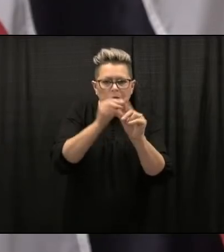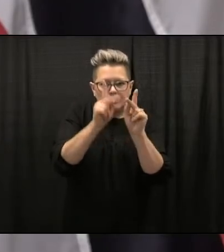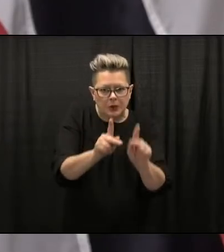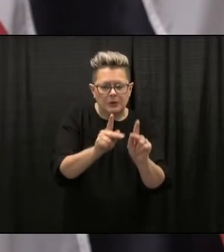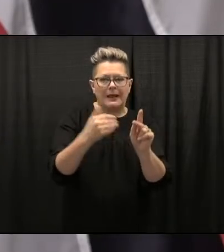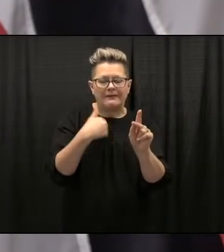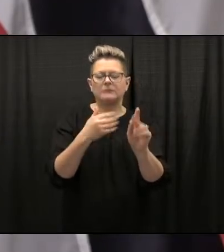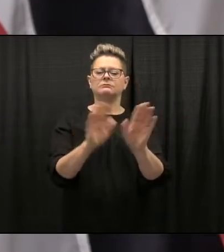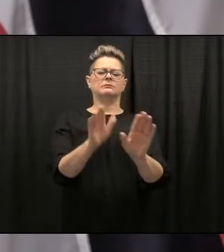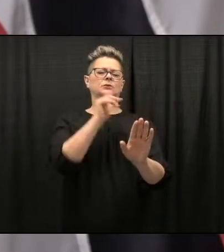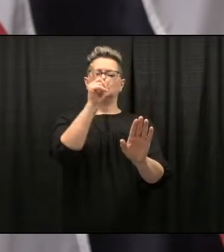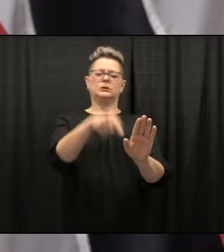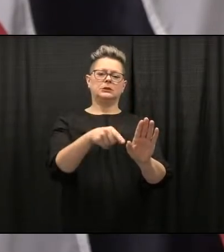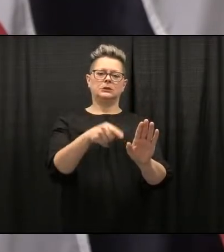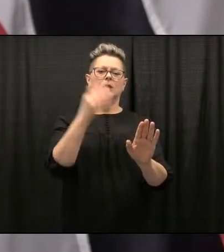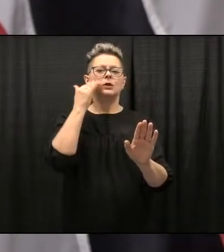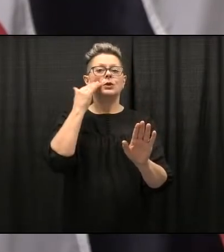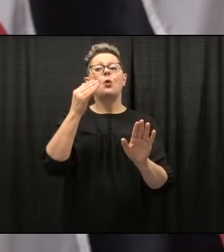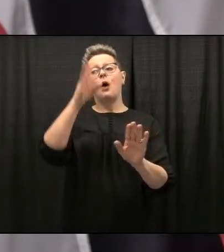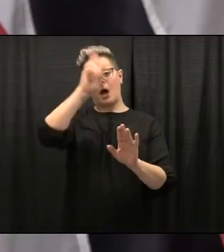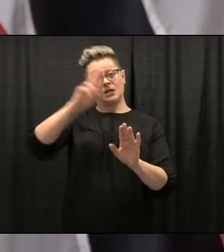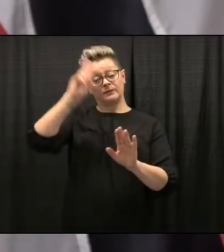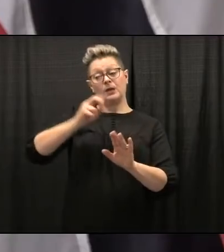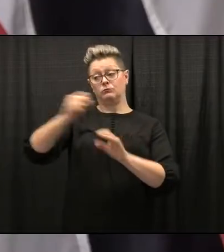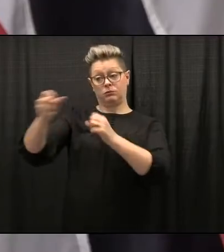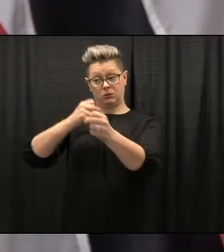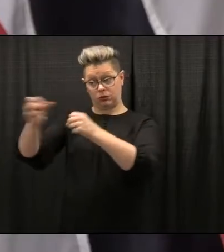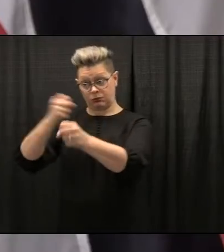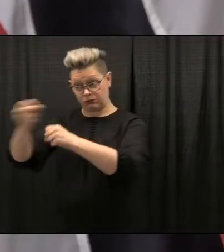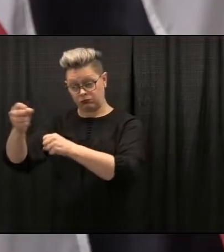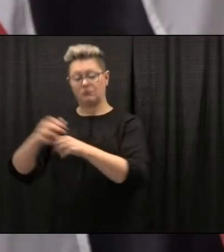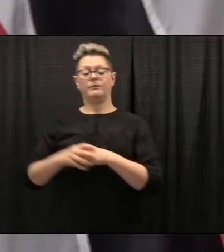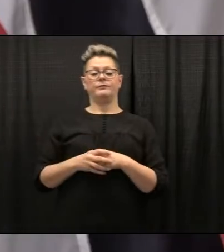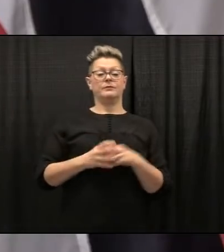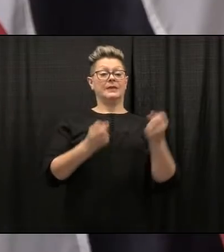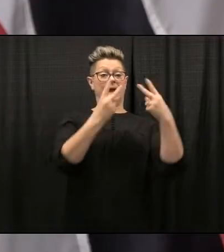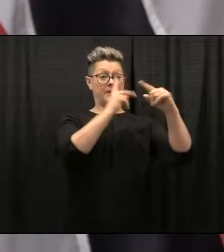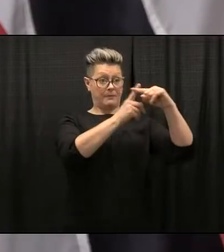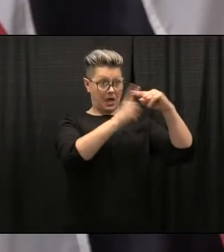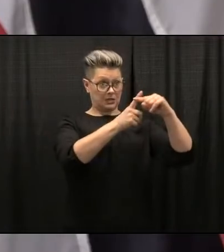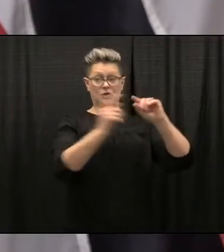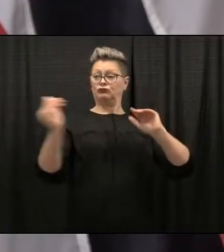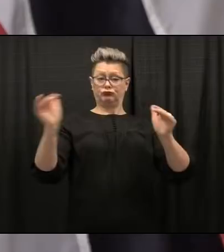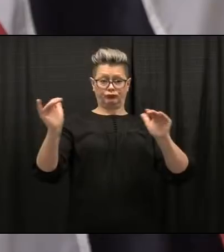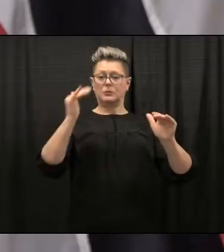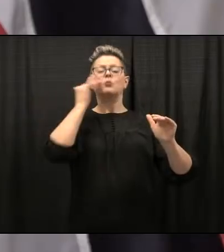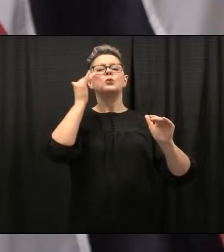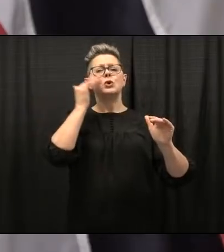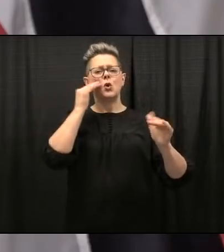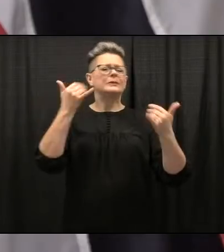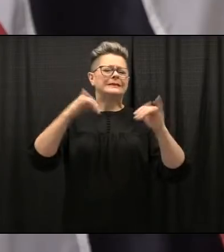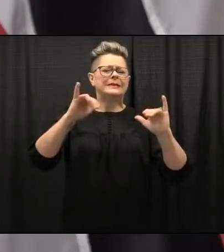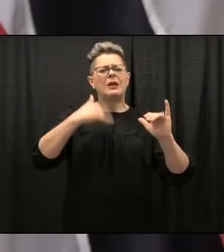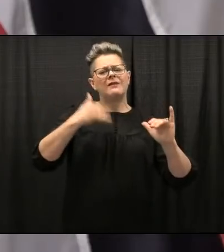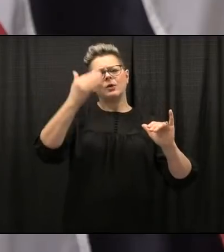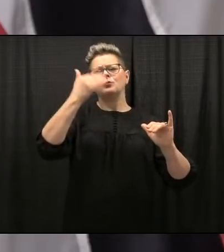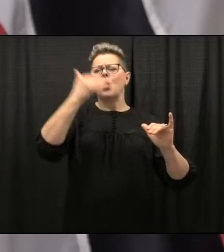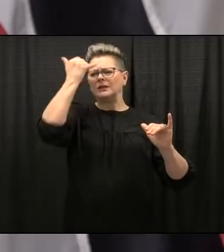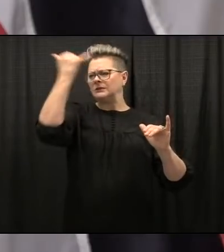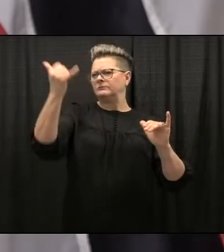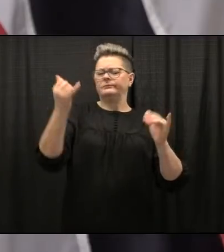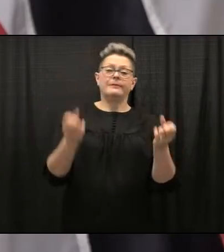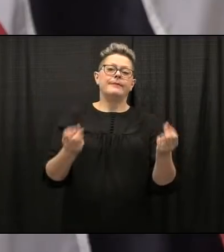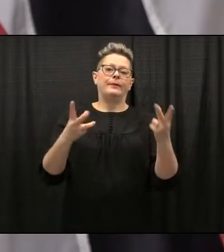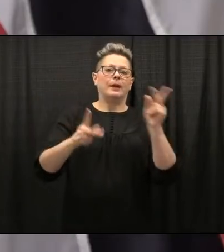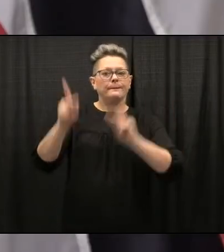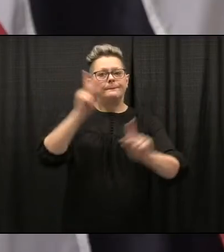an association between hospitalizations and the number of cases, so we can still get a good idea about